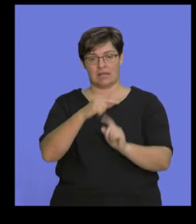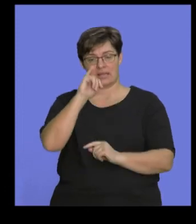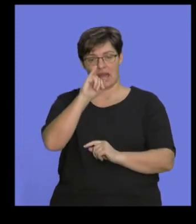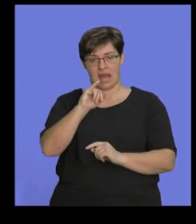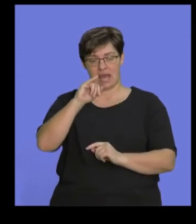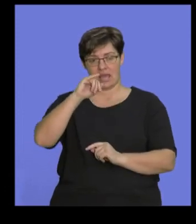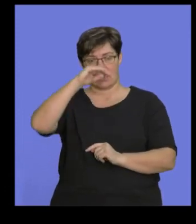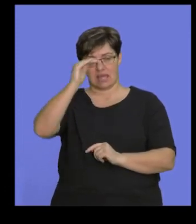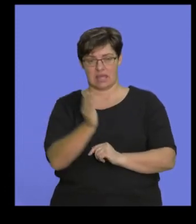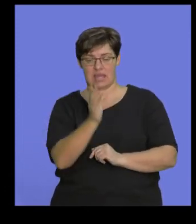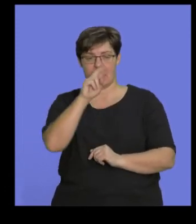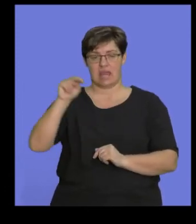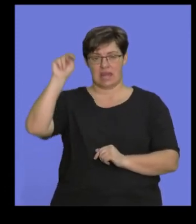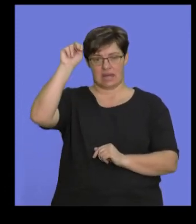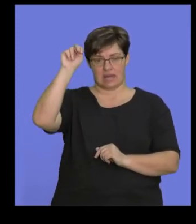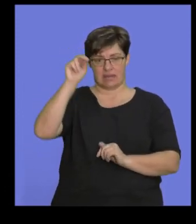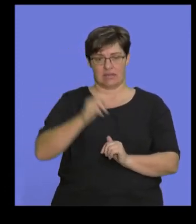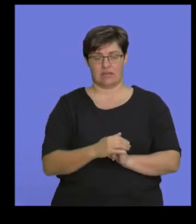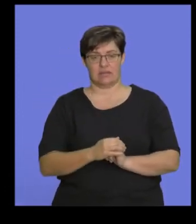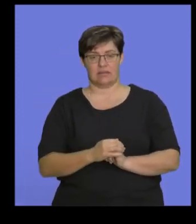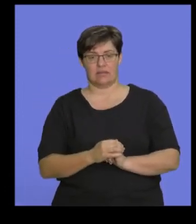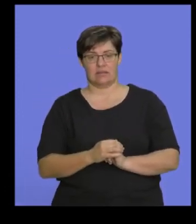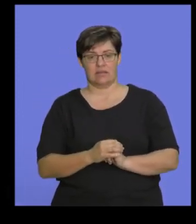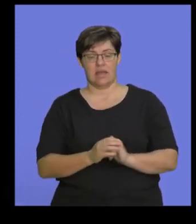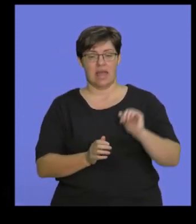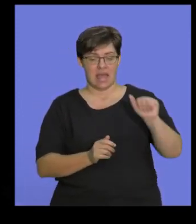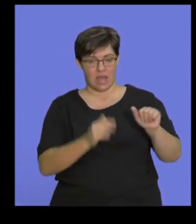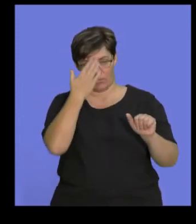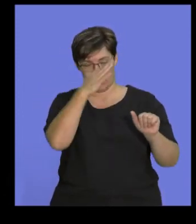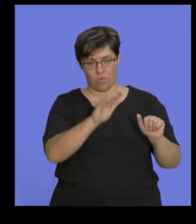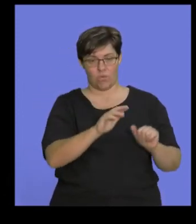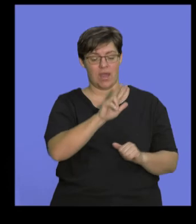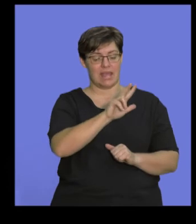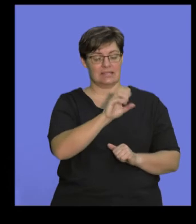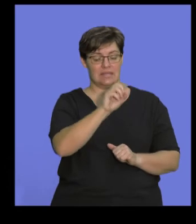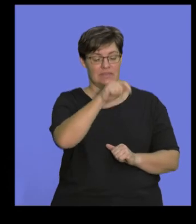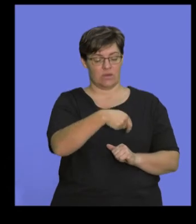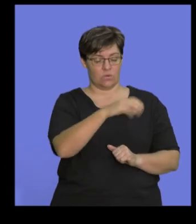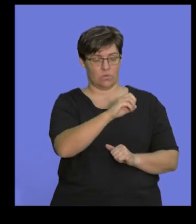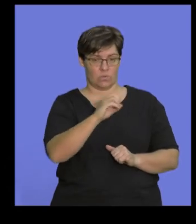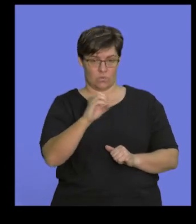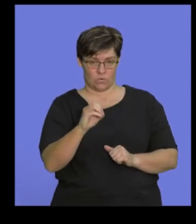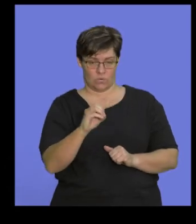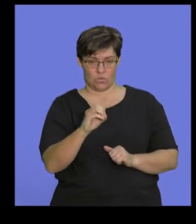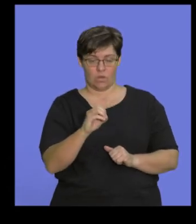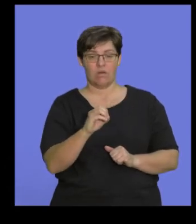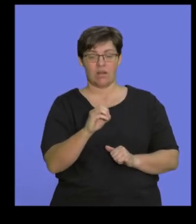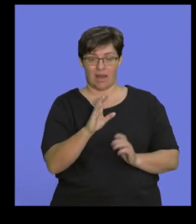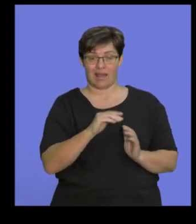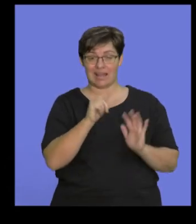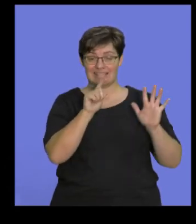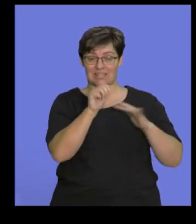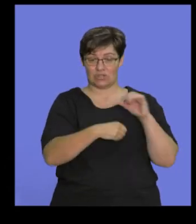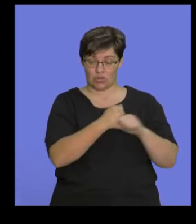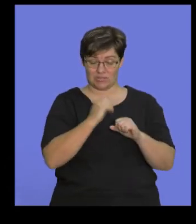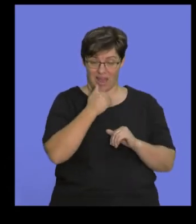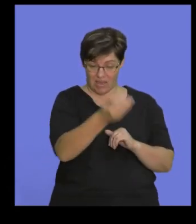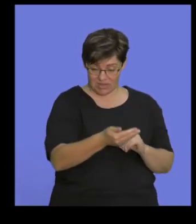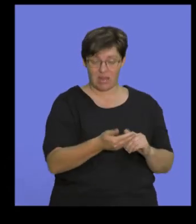N. My A I know is 80,000 because that's what it was worth after 6 years.